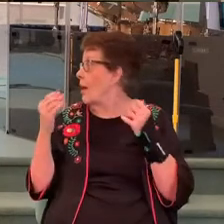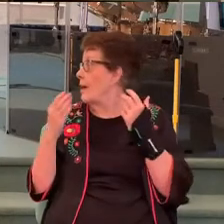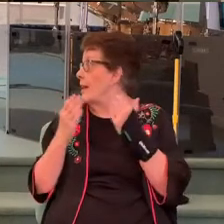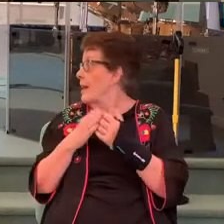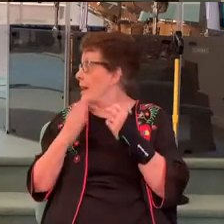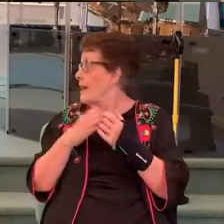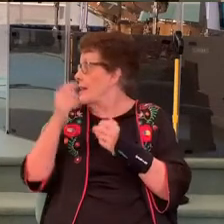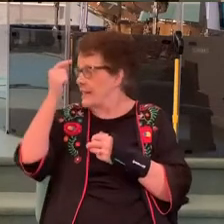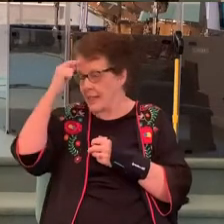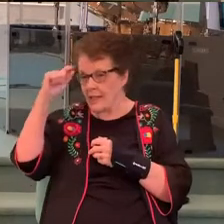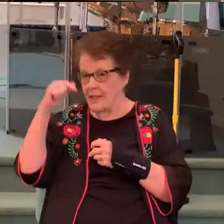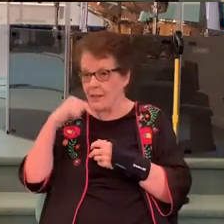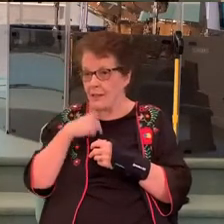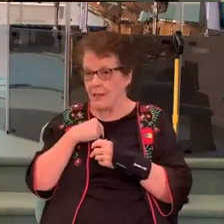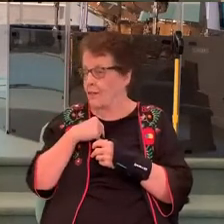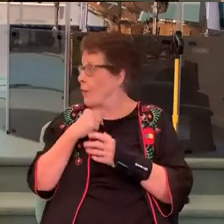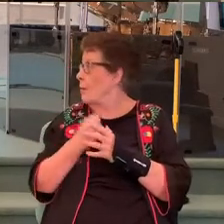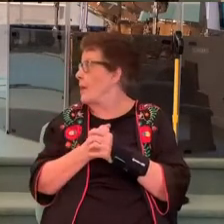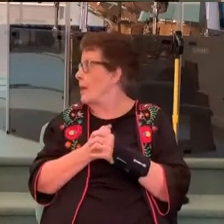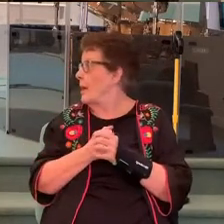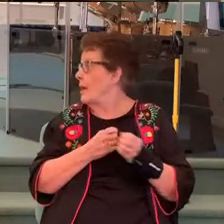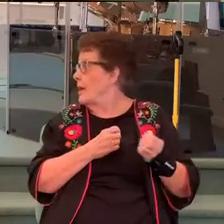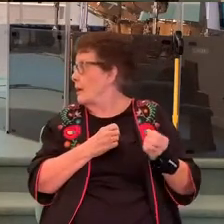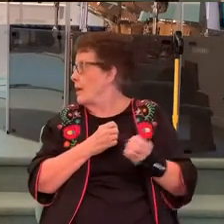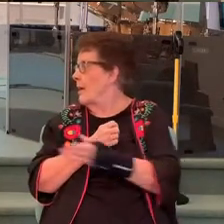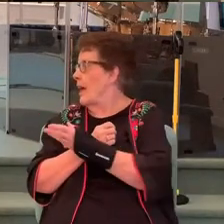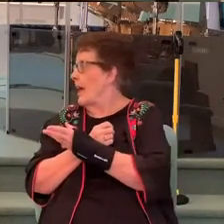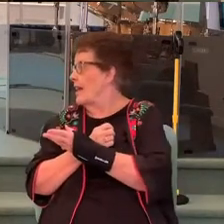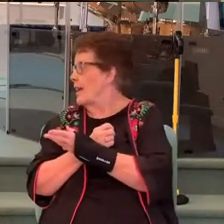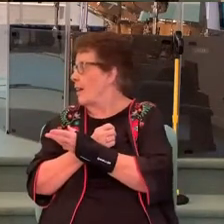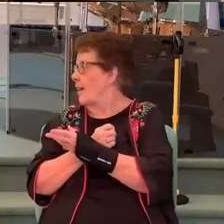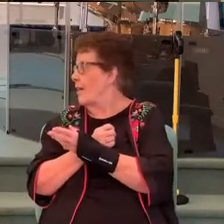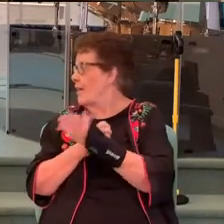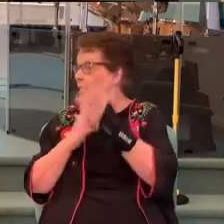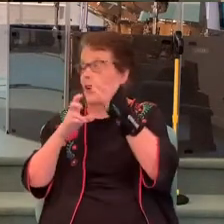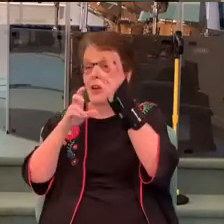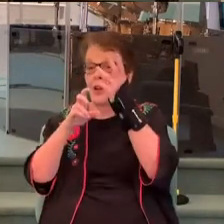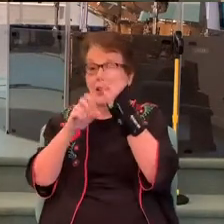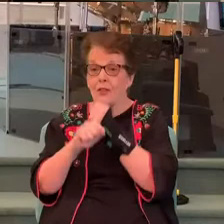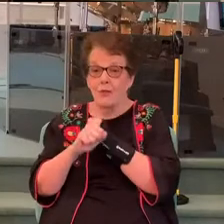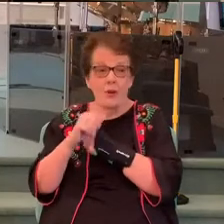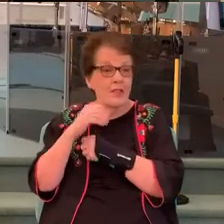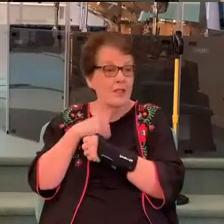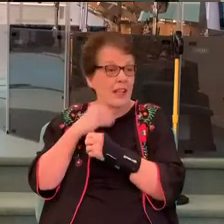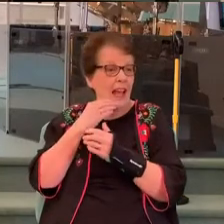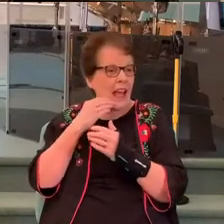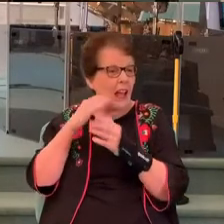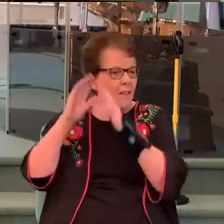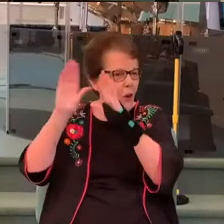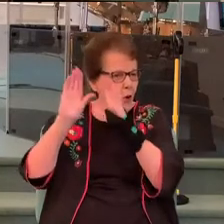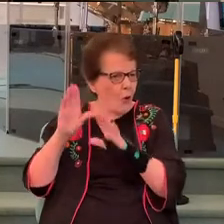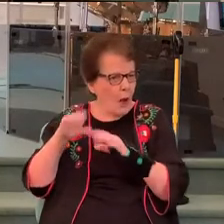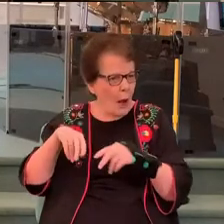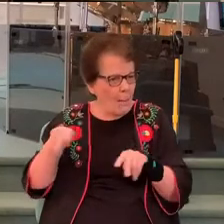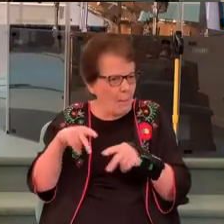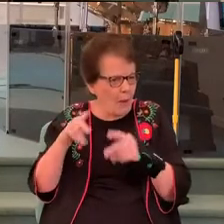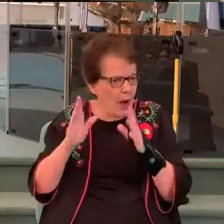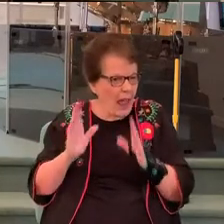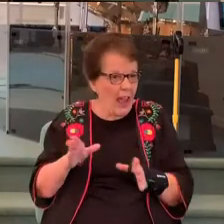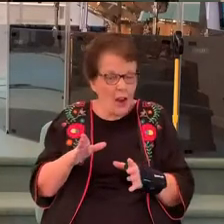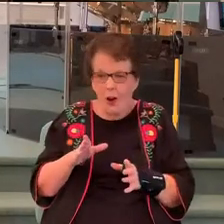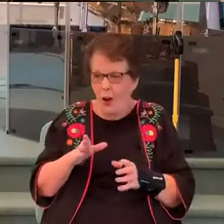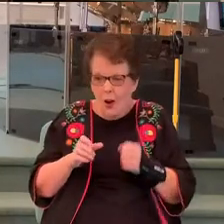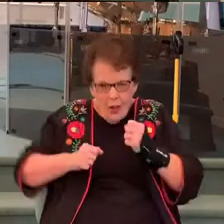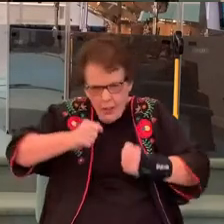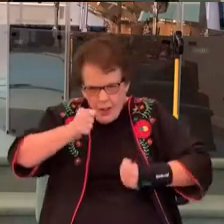what? Hand it off and trust that I've got a great player that can get the ball across the line and